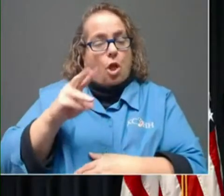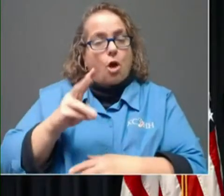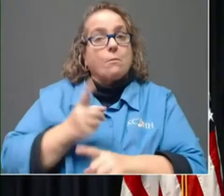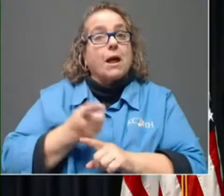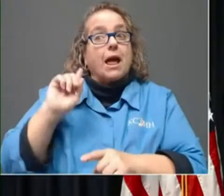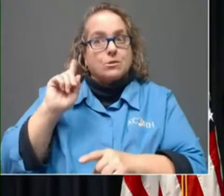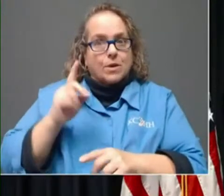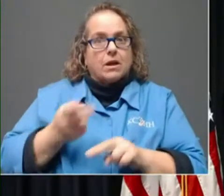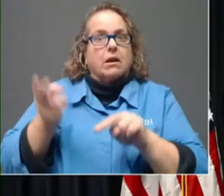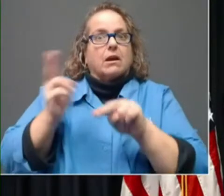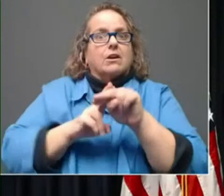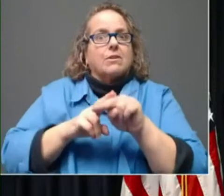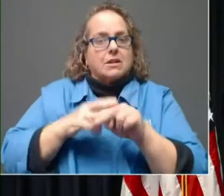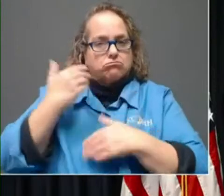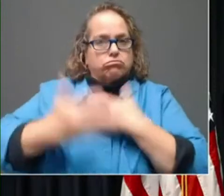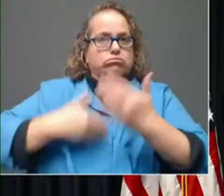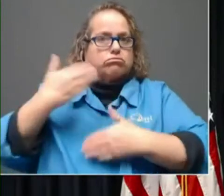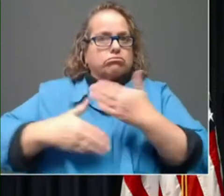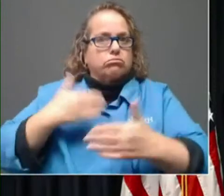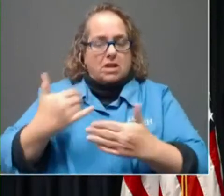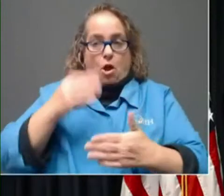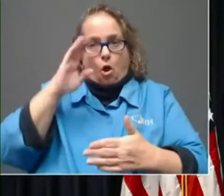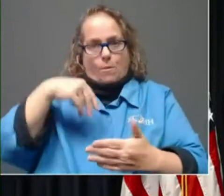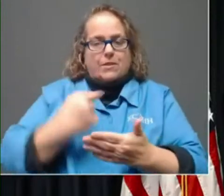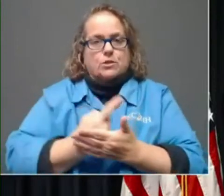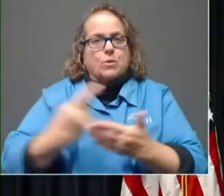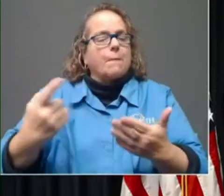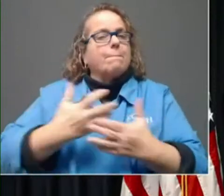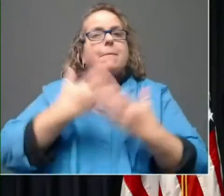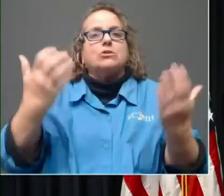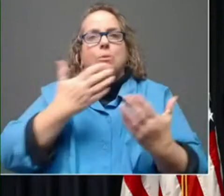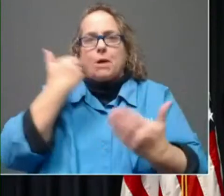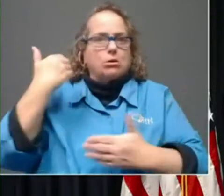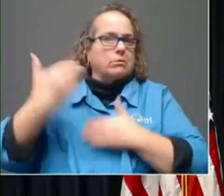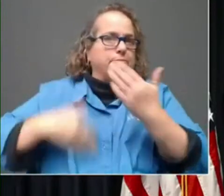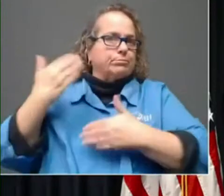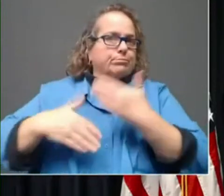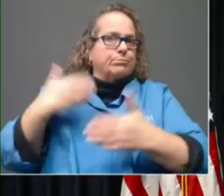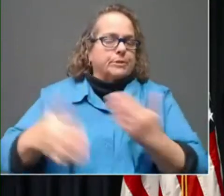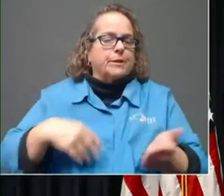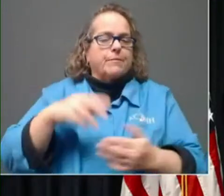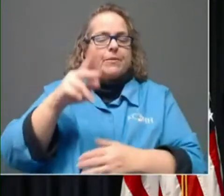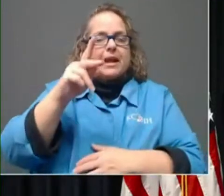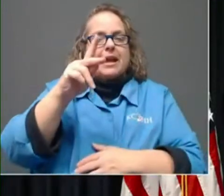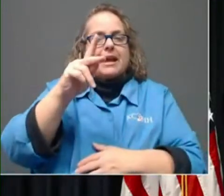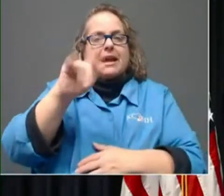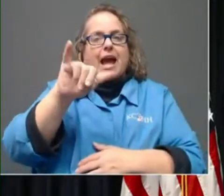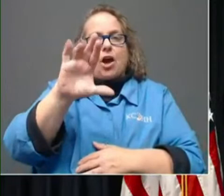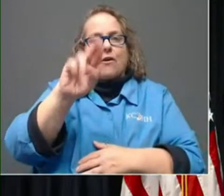do as well, if not better, this week. Karen Czar, WUKY.